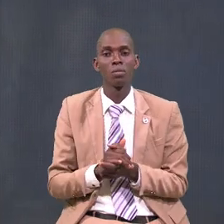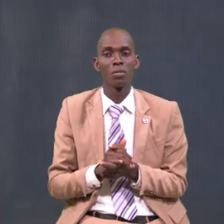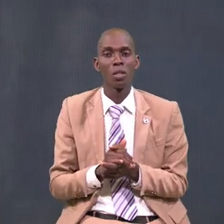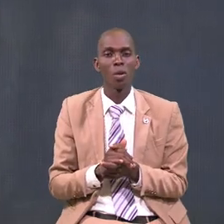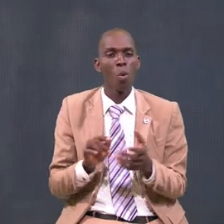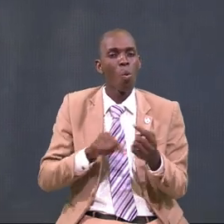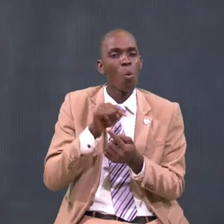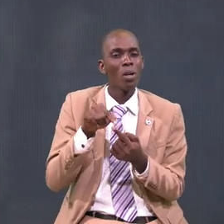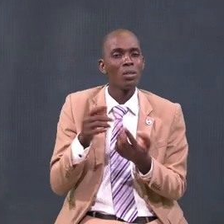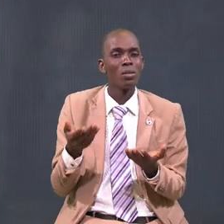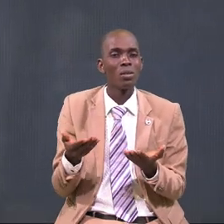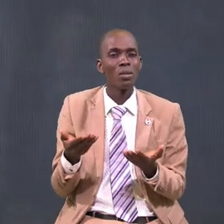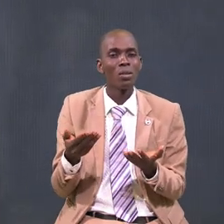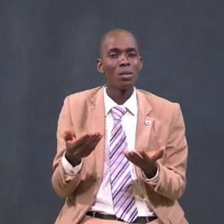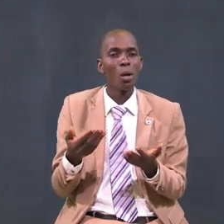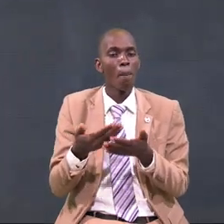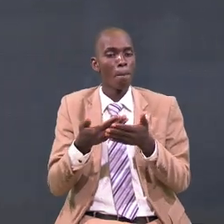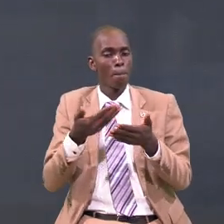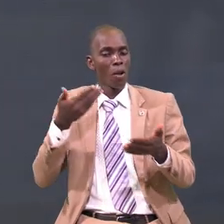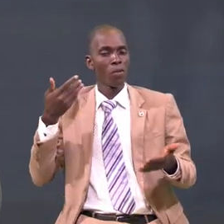When? Before the flood.